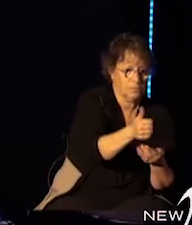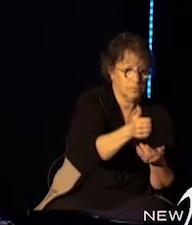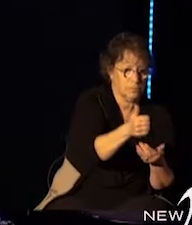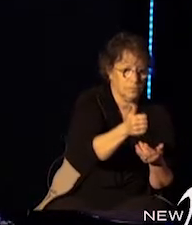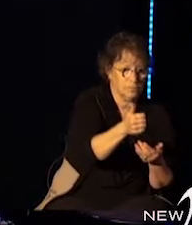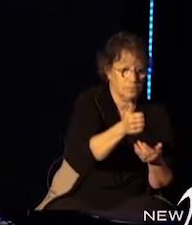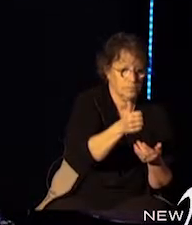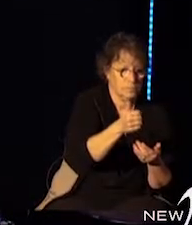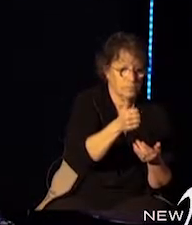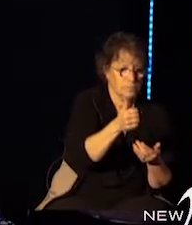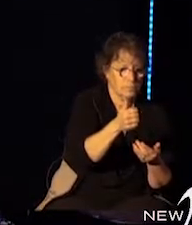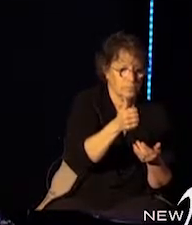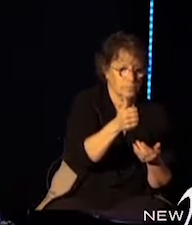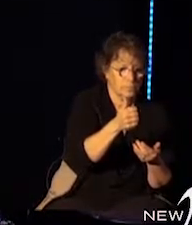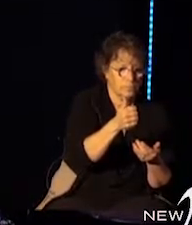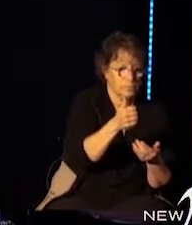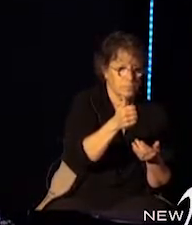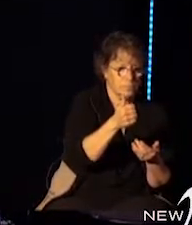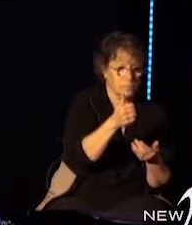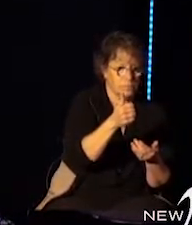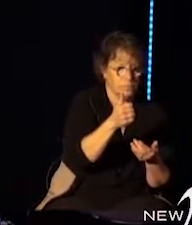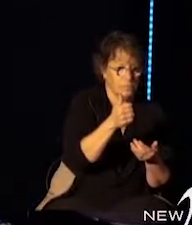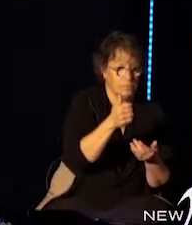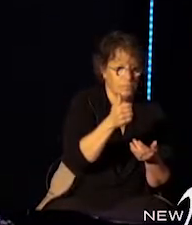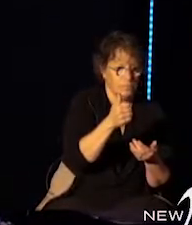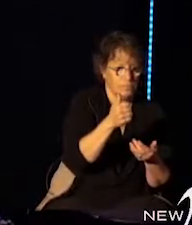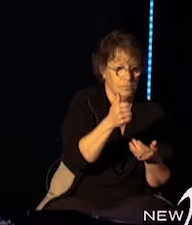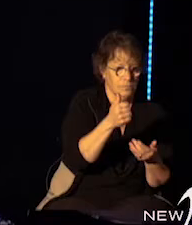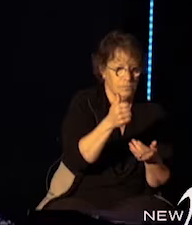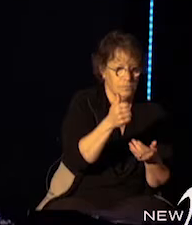This is just a little representation